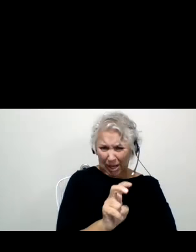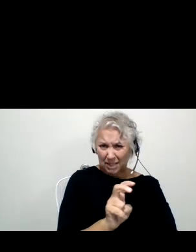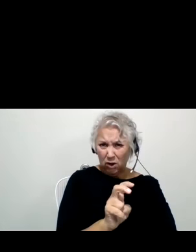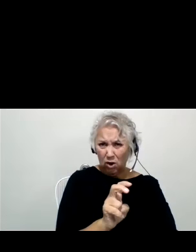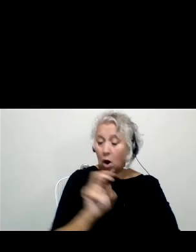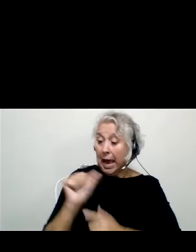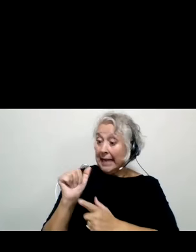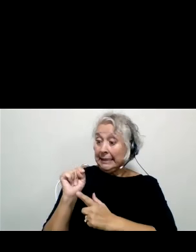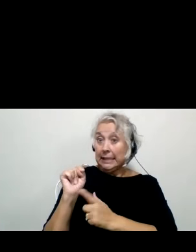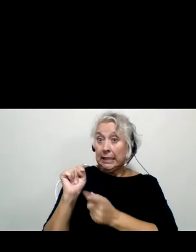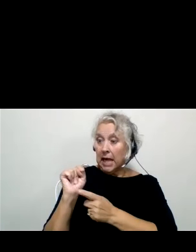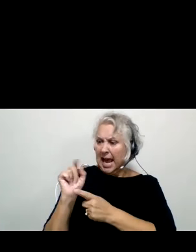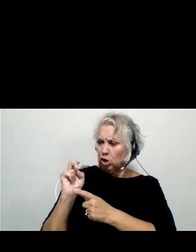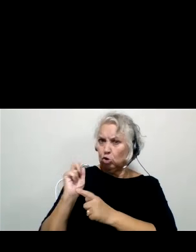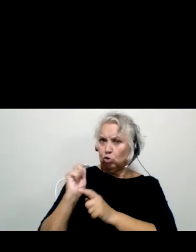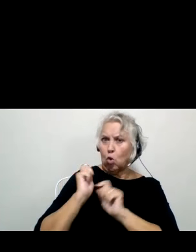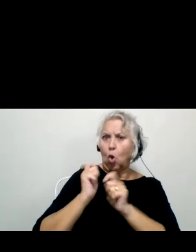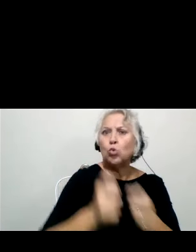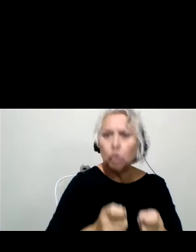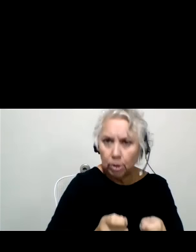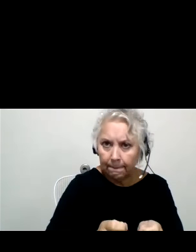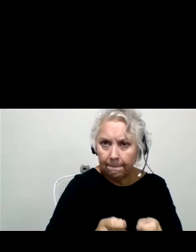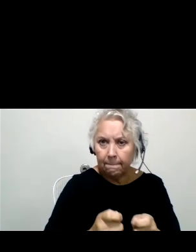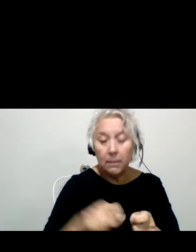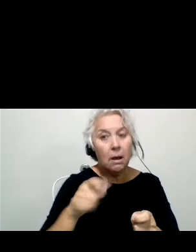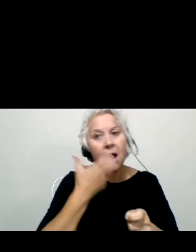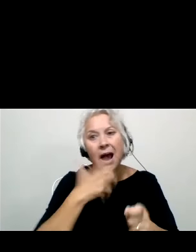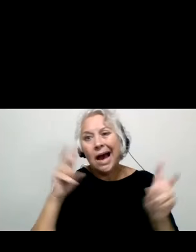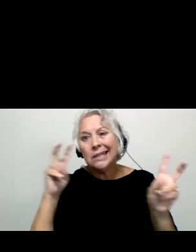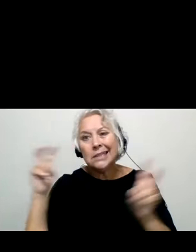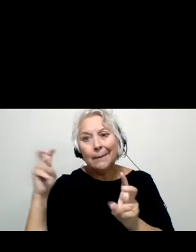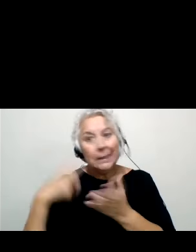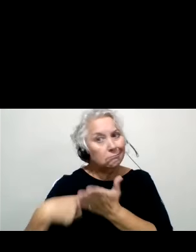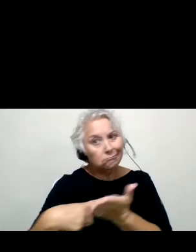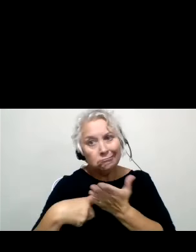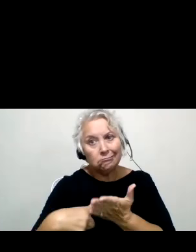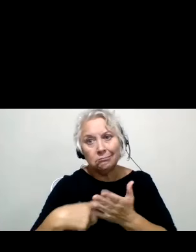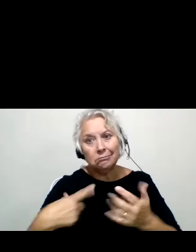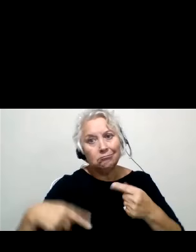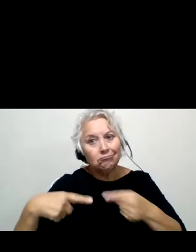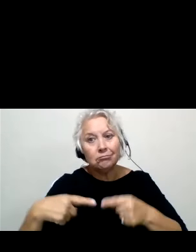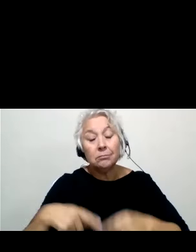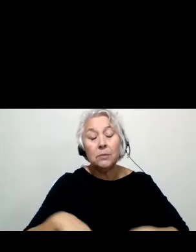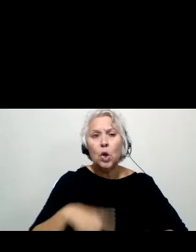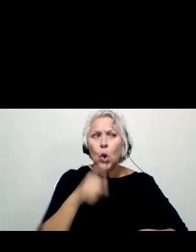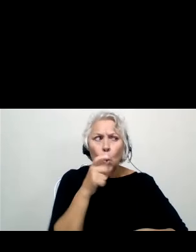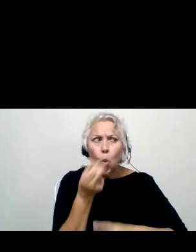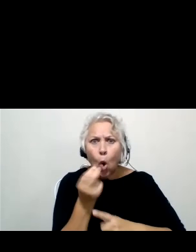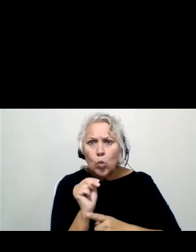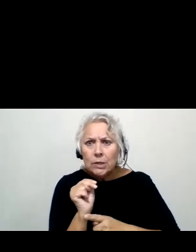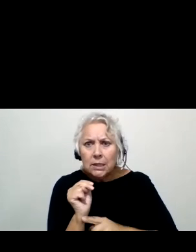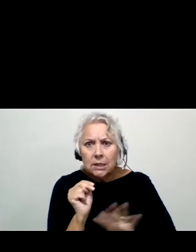AT? And this is, you know, a big hot topic and debate. Who owns the